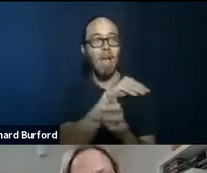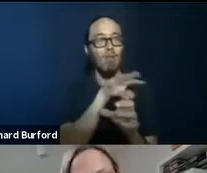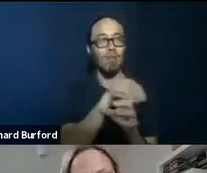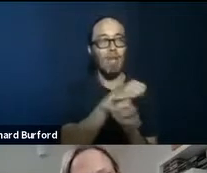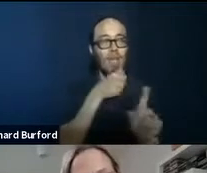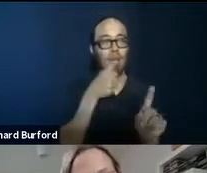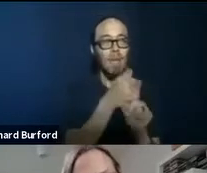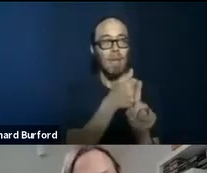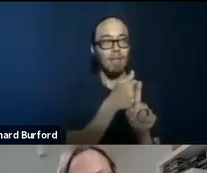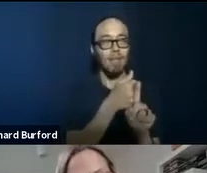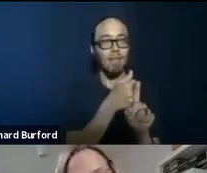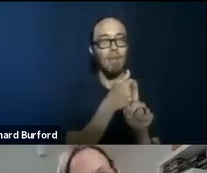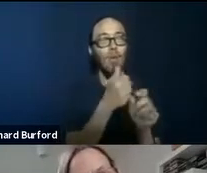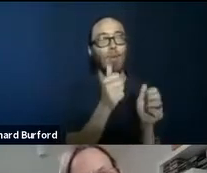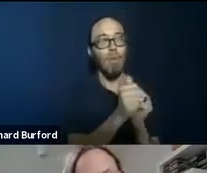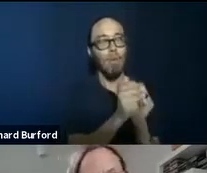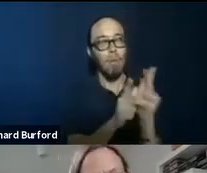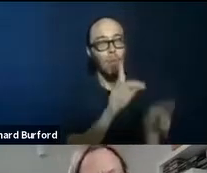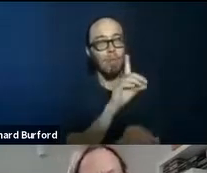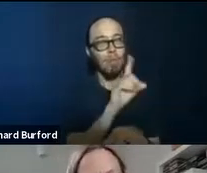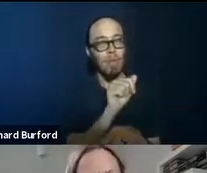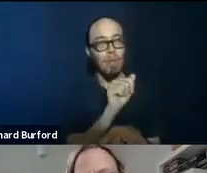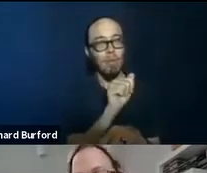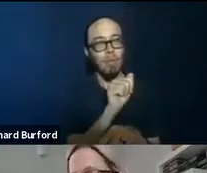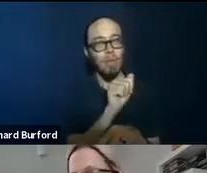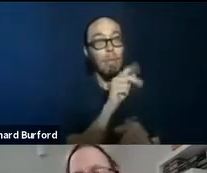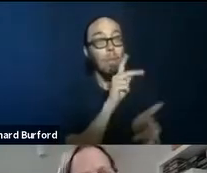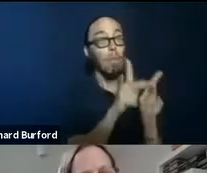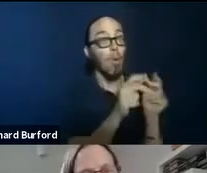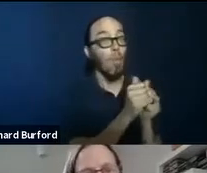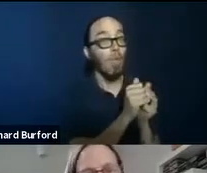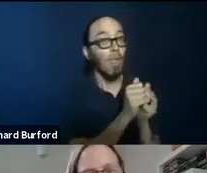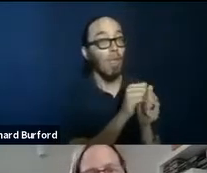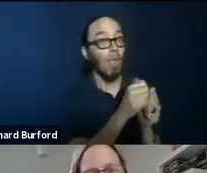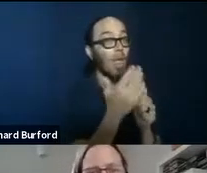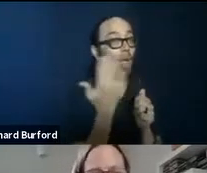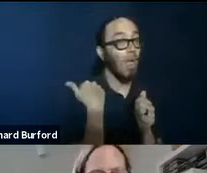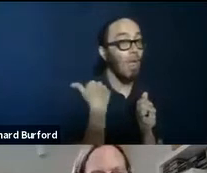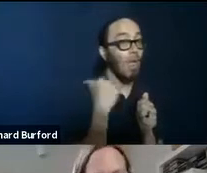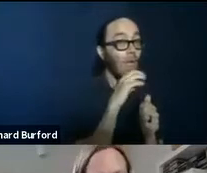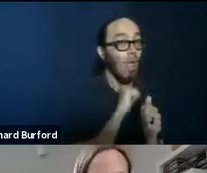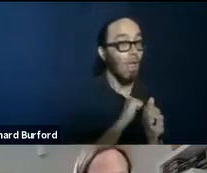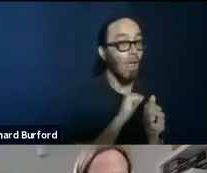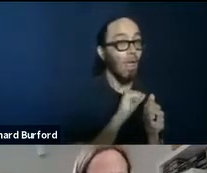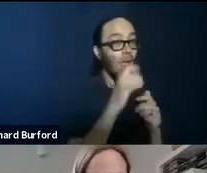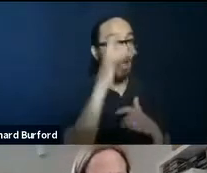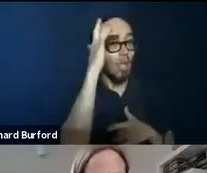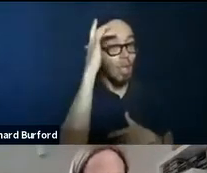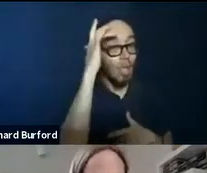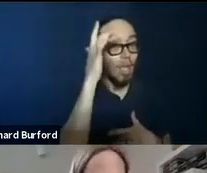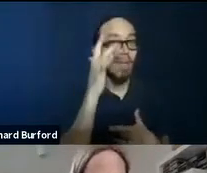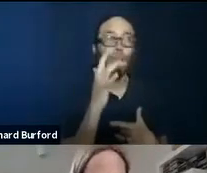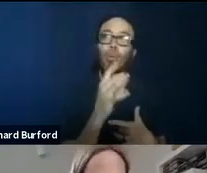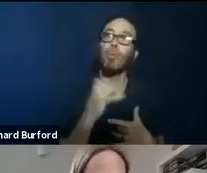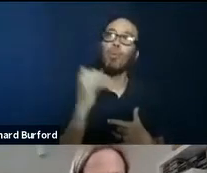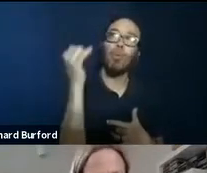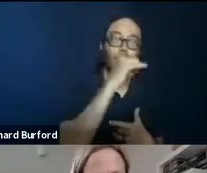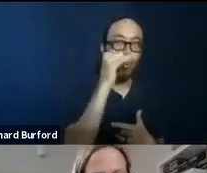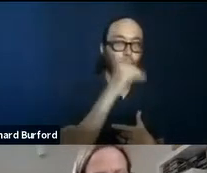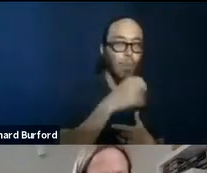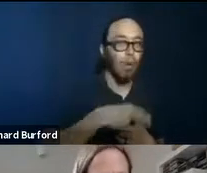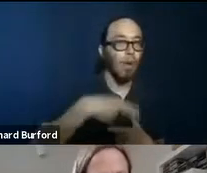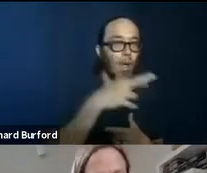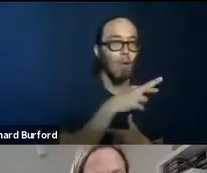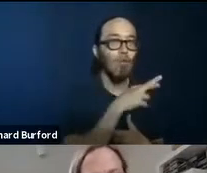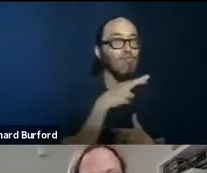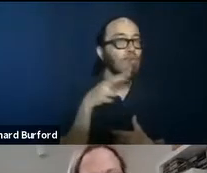people with disabilities. People with underlying conditions and compromised immune systems are at higher risk of serious illness caused by COVID-19